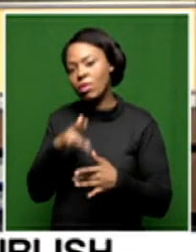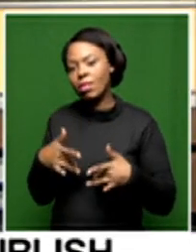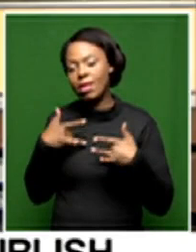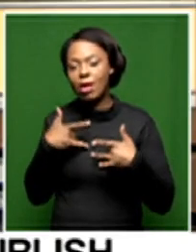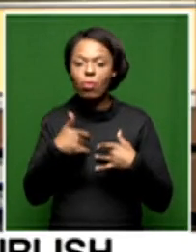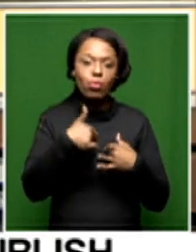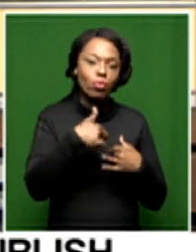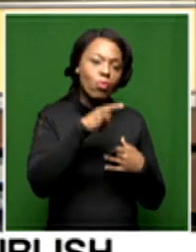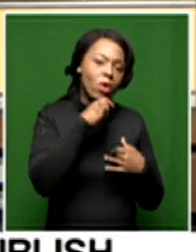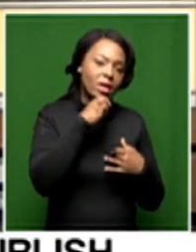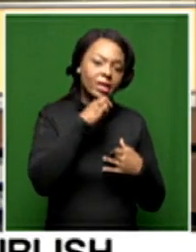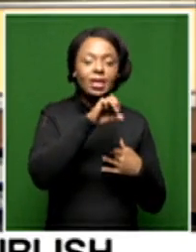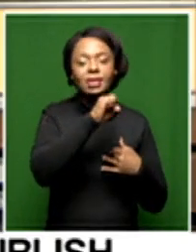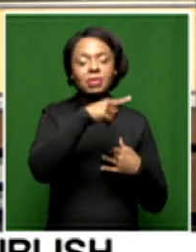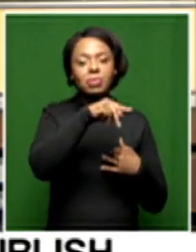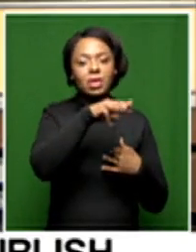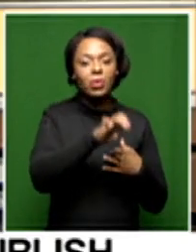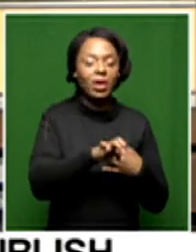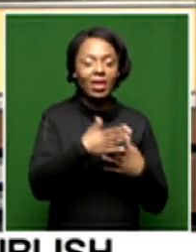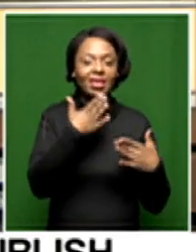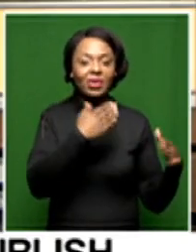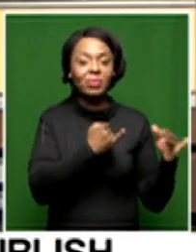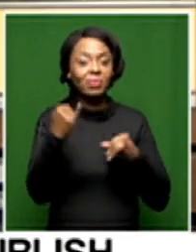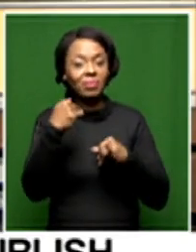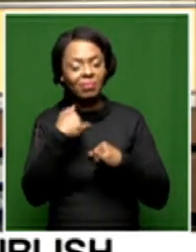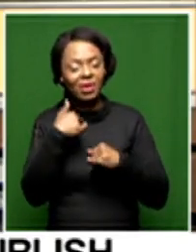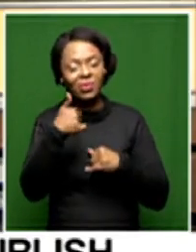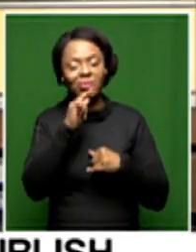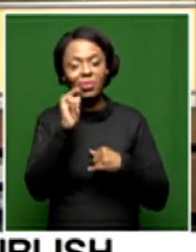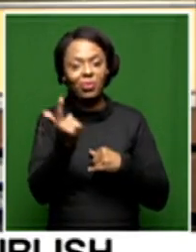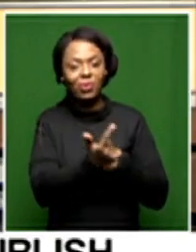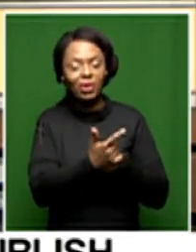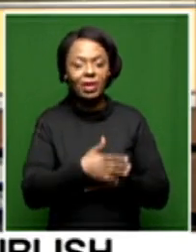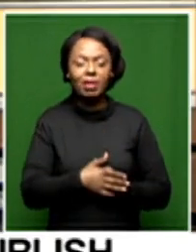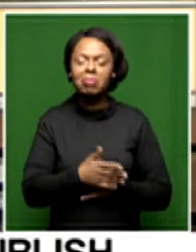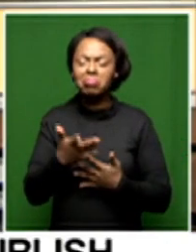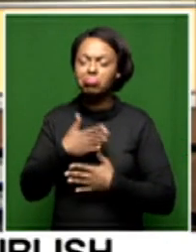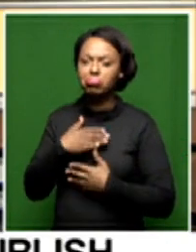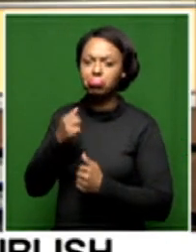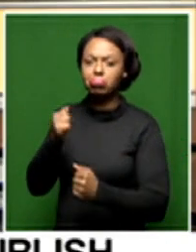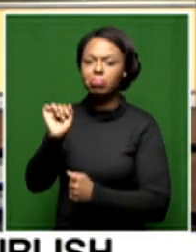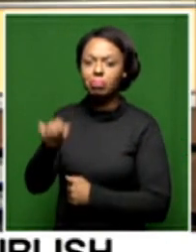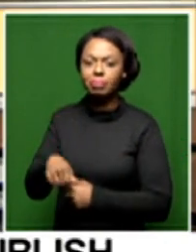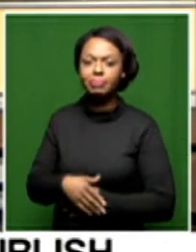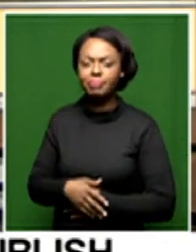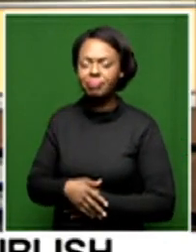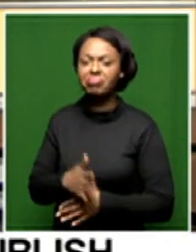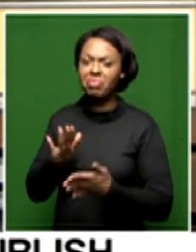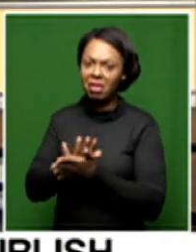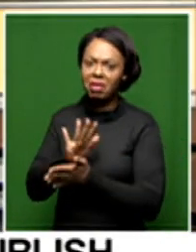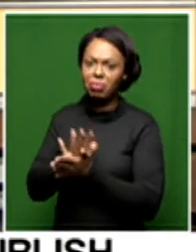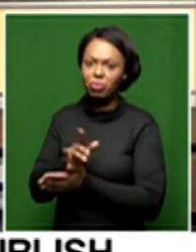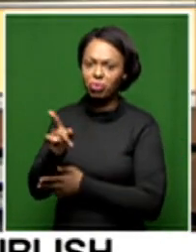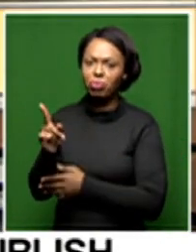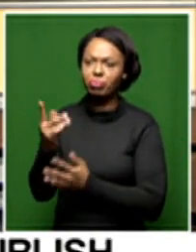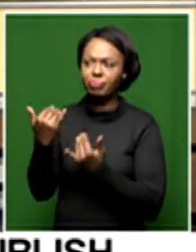Good morning, Simpiwe. Thank you for having us, and good morning to all your listeners. It's an absolute pleasure, man, and we are so glad to have you join us this morning,